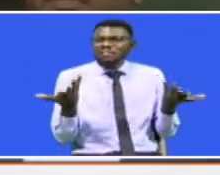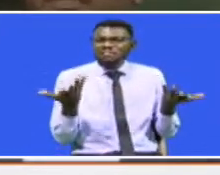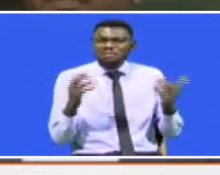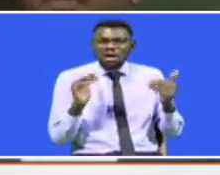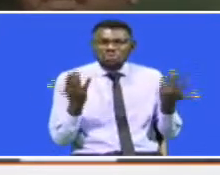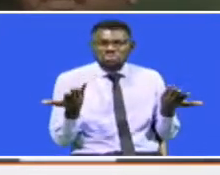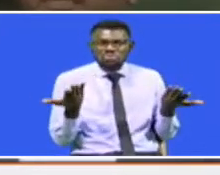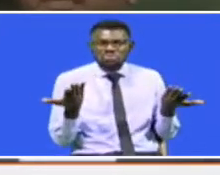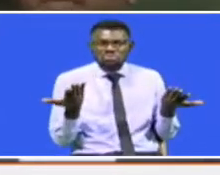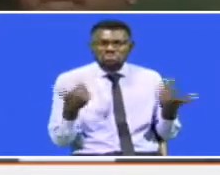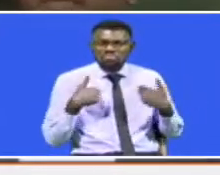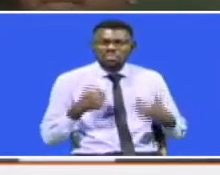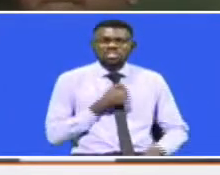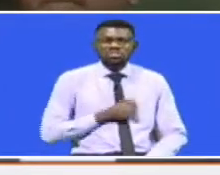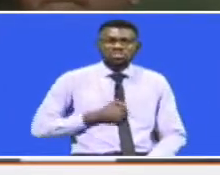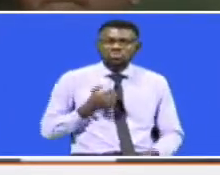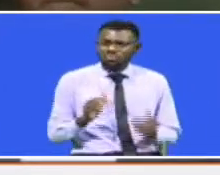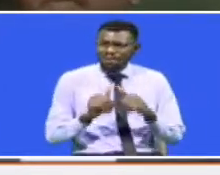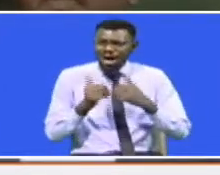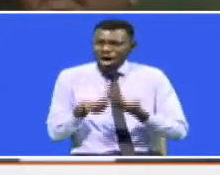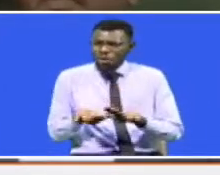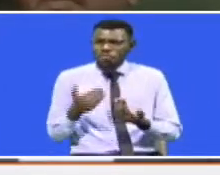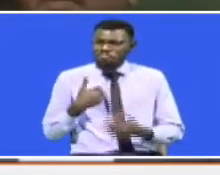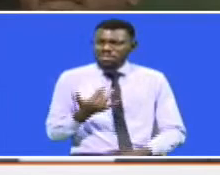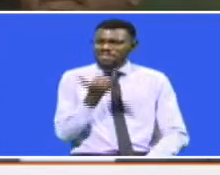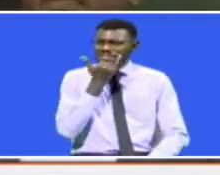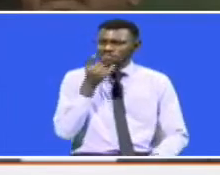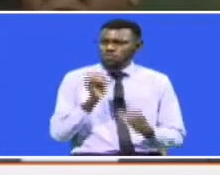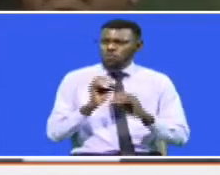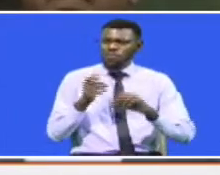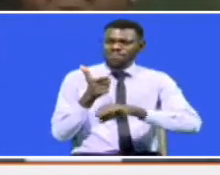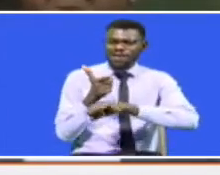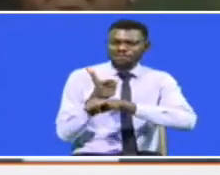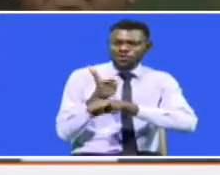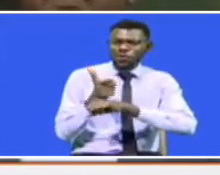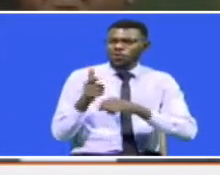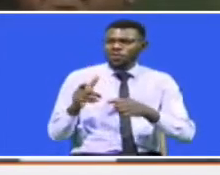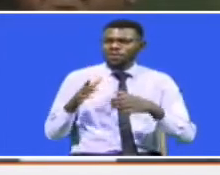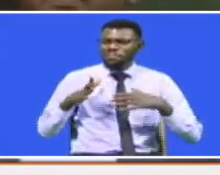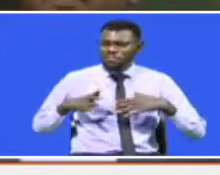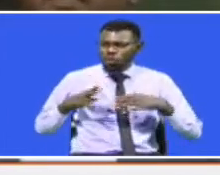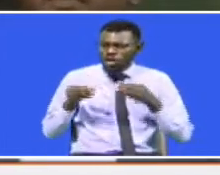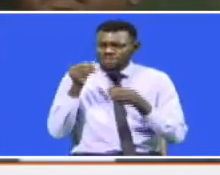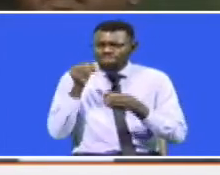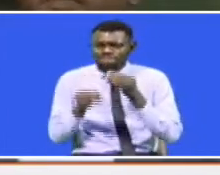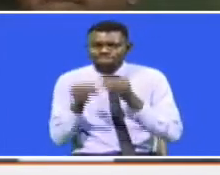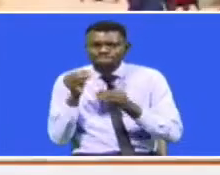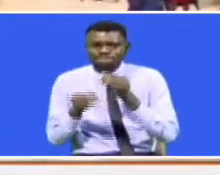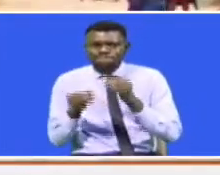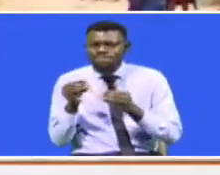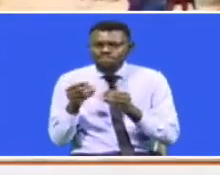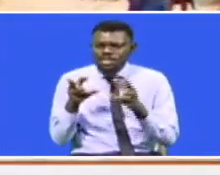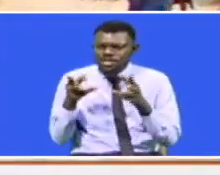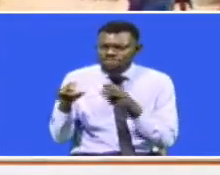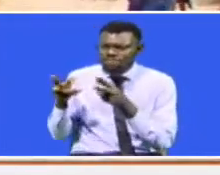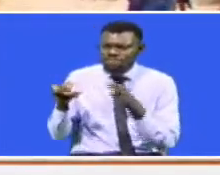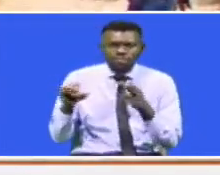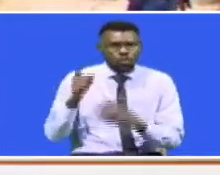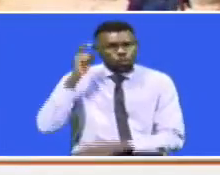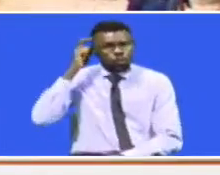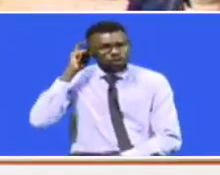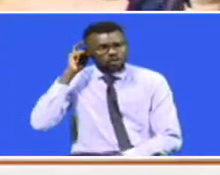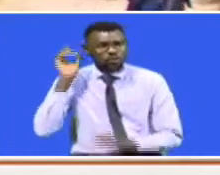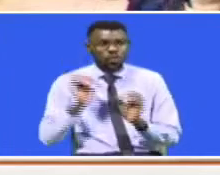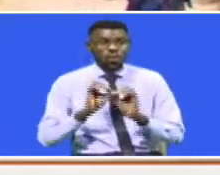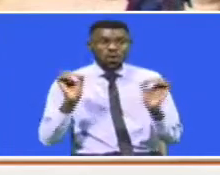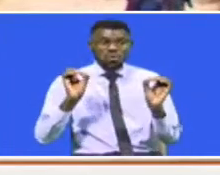I be remorseful of a clip which has been played around with? This clip is not the original clip. He, however, defended